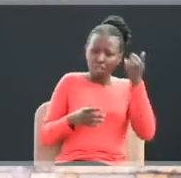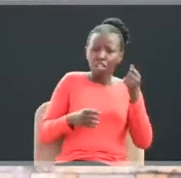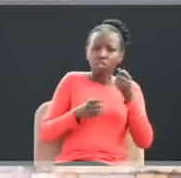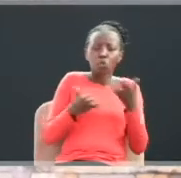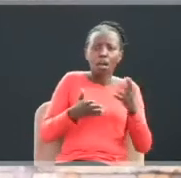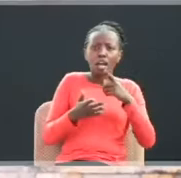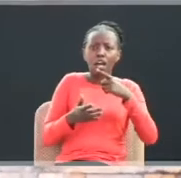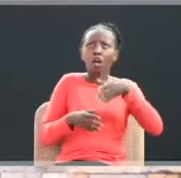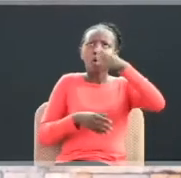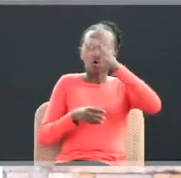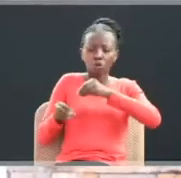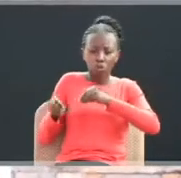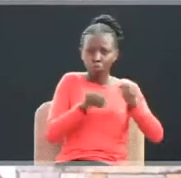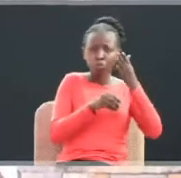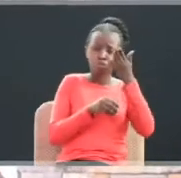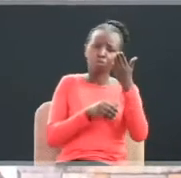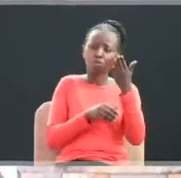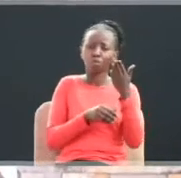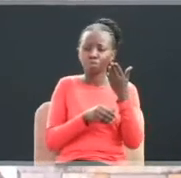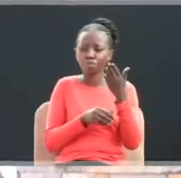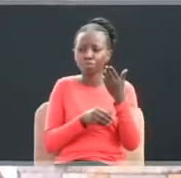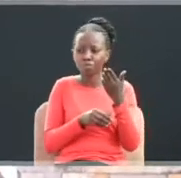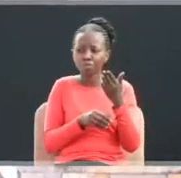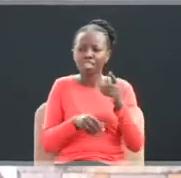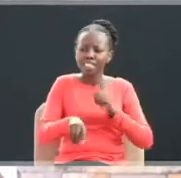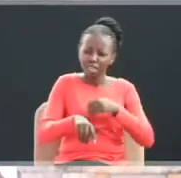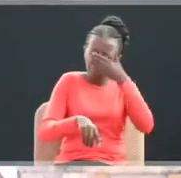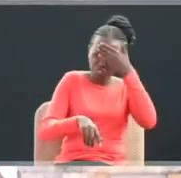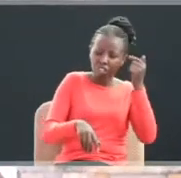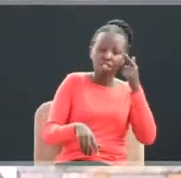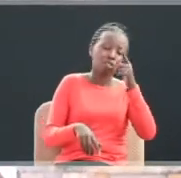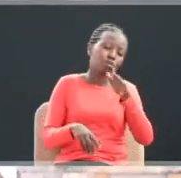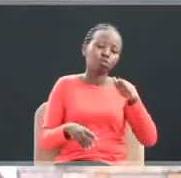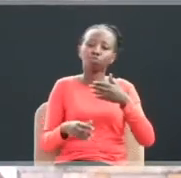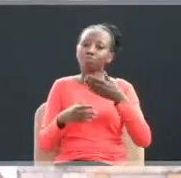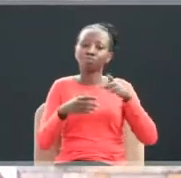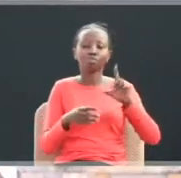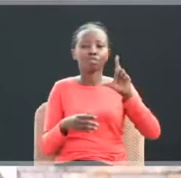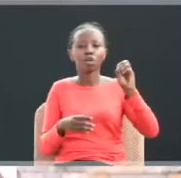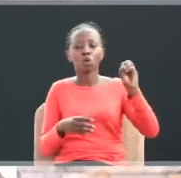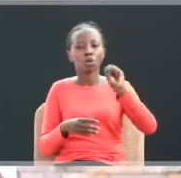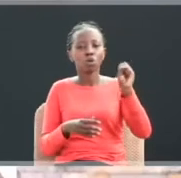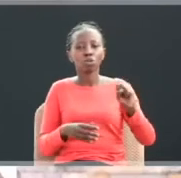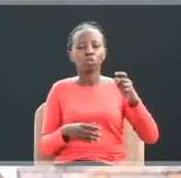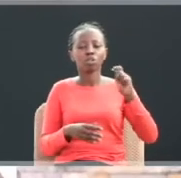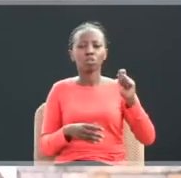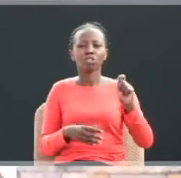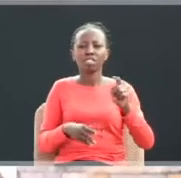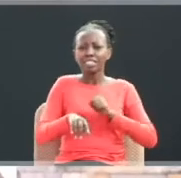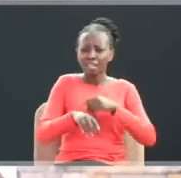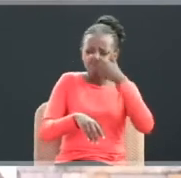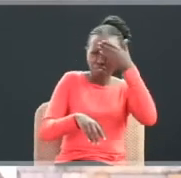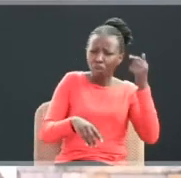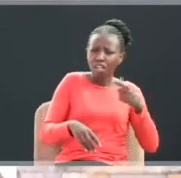taken me. The minute I forget that, I'm lost. The minute I forget where God is taking me,